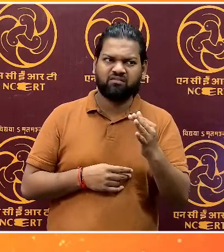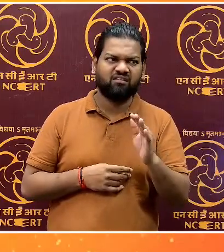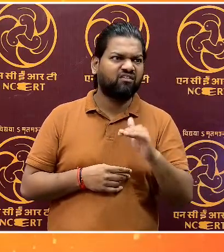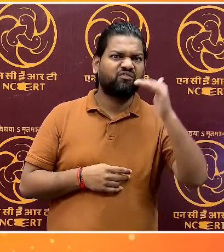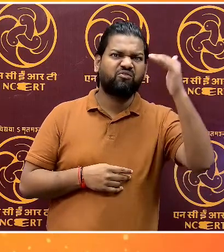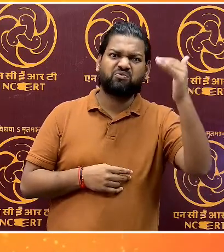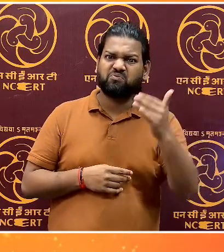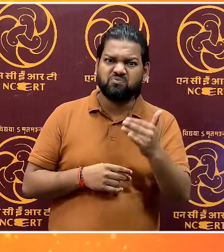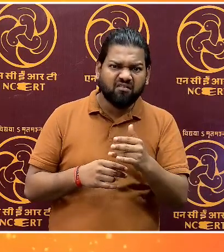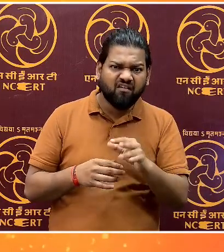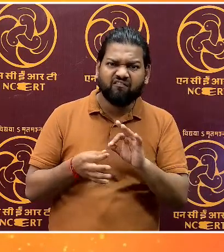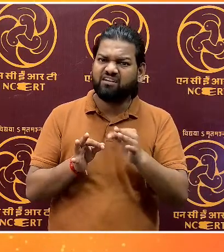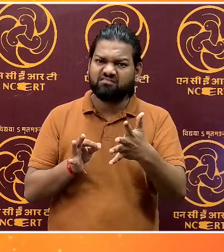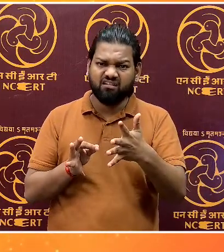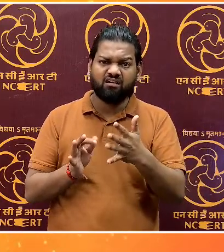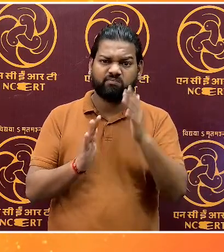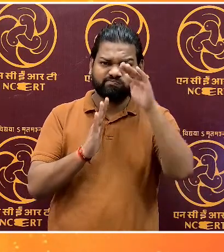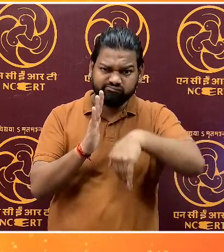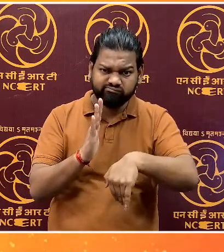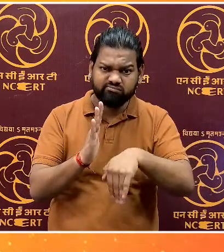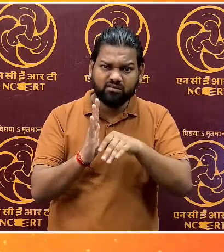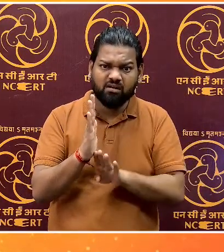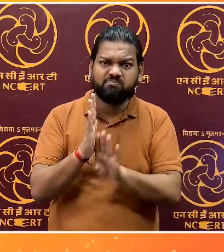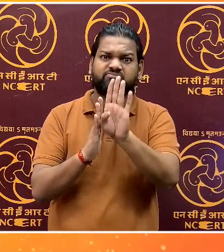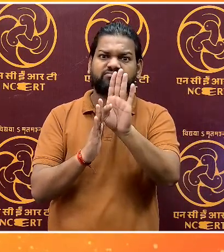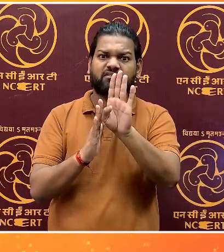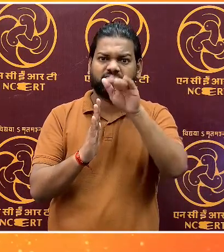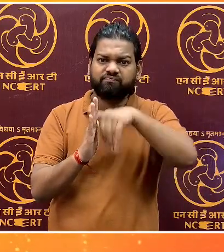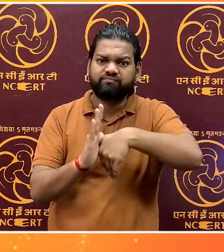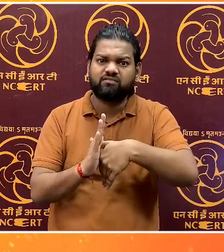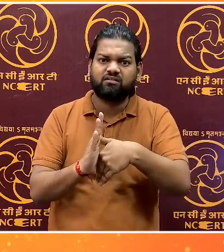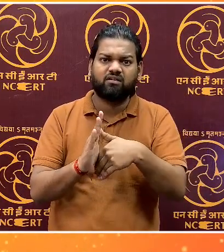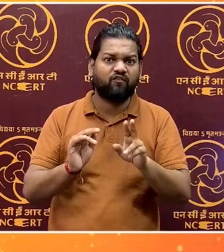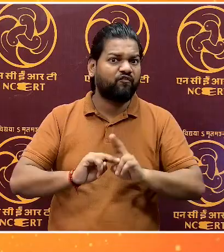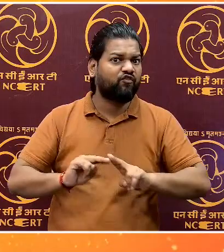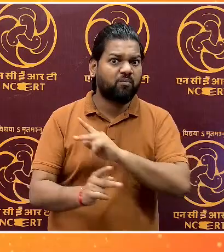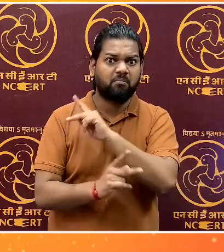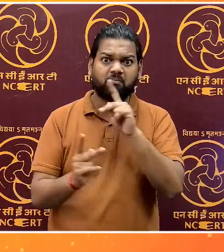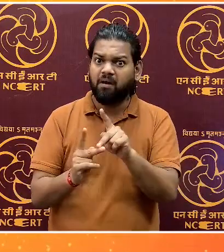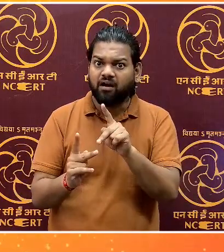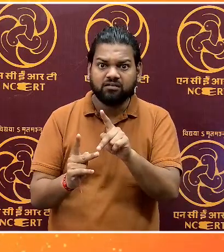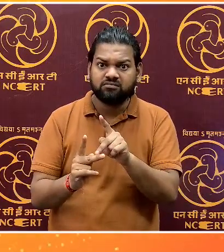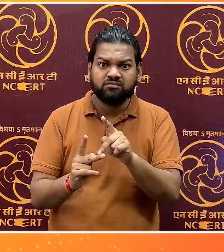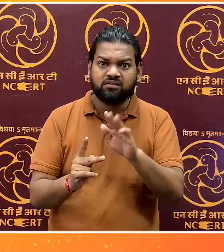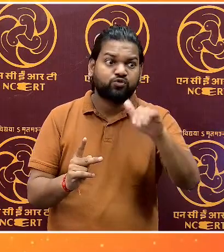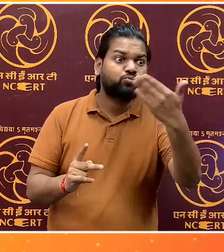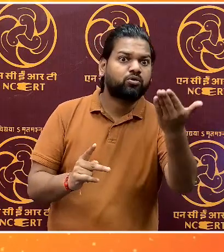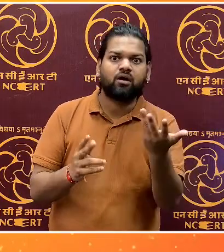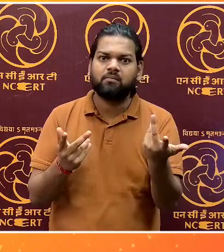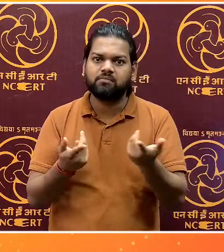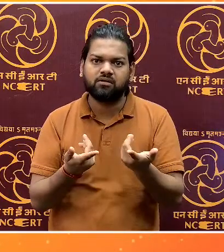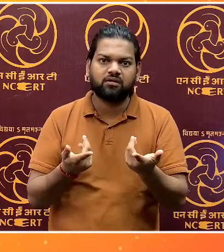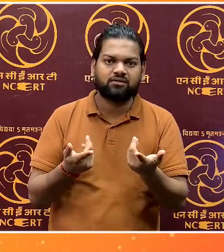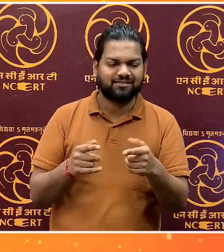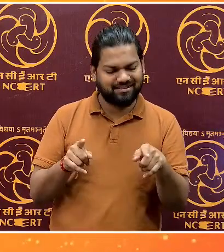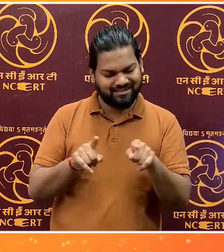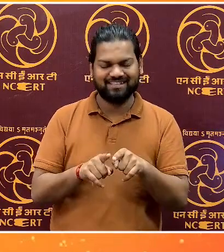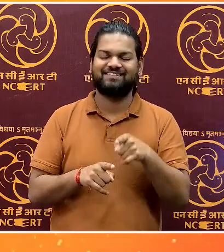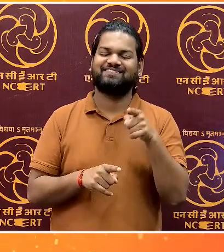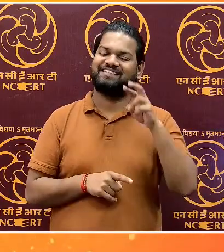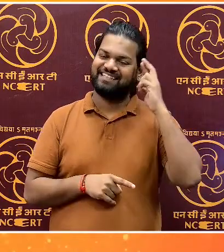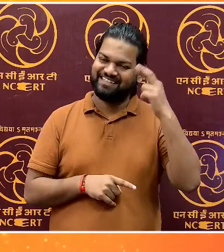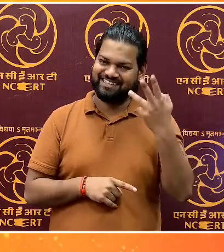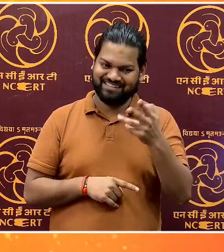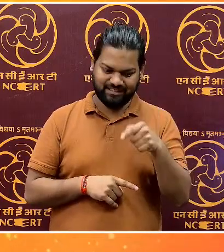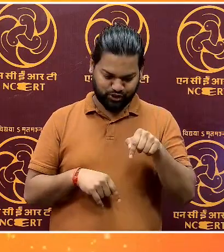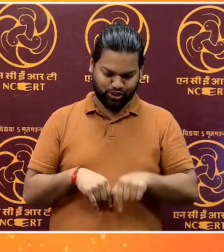is unpredictable. We can't predict the future with 100% certainty, and so as the case, that's why we prefer current